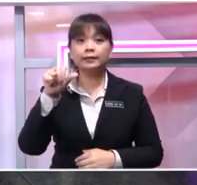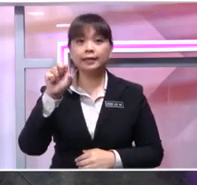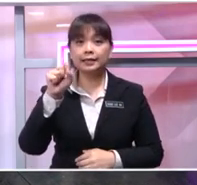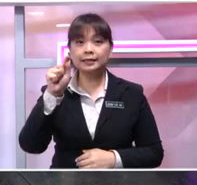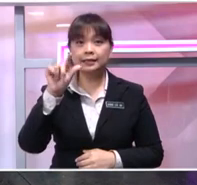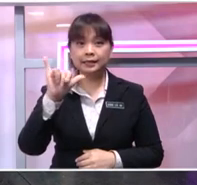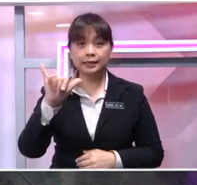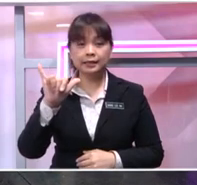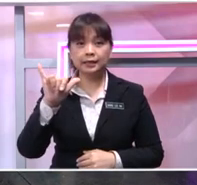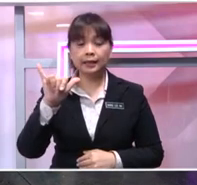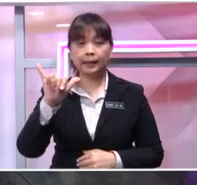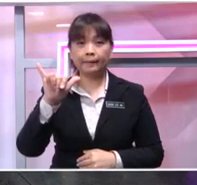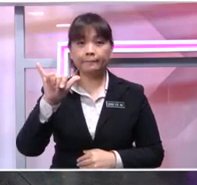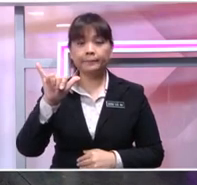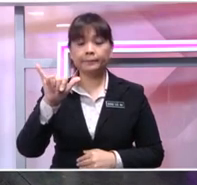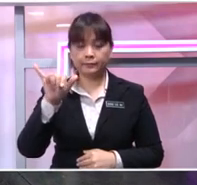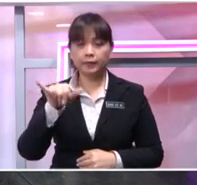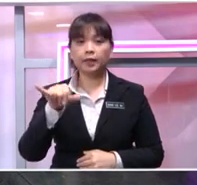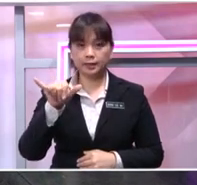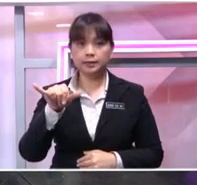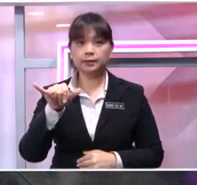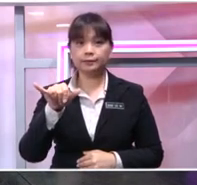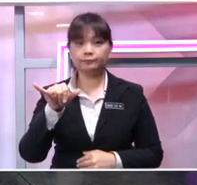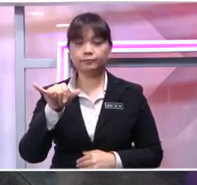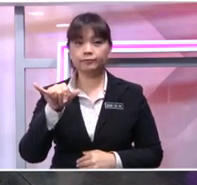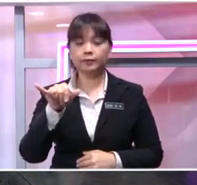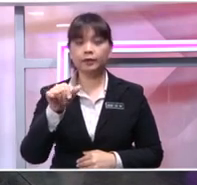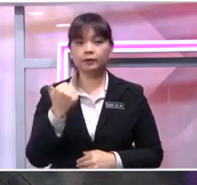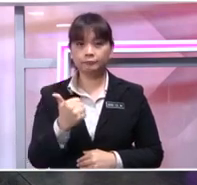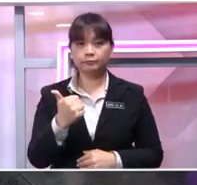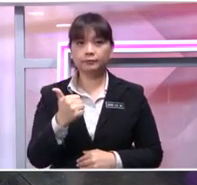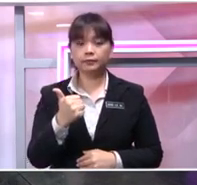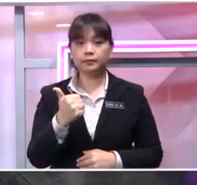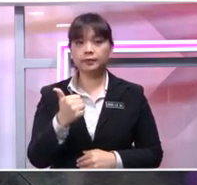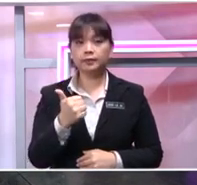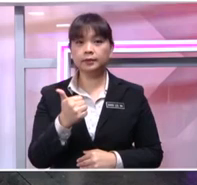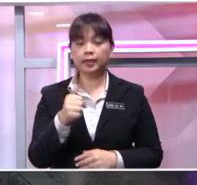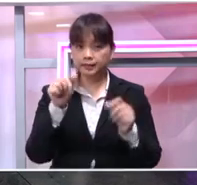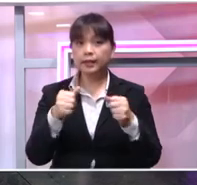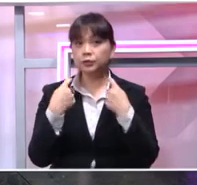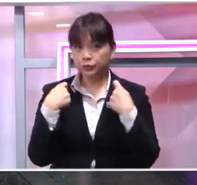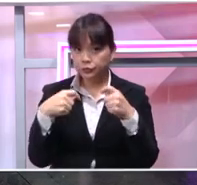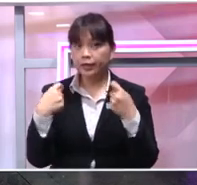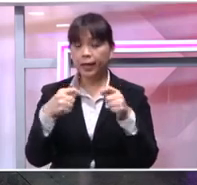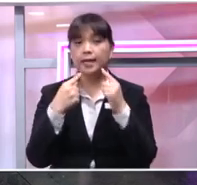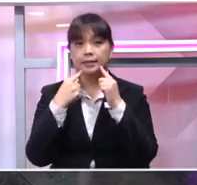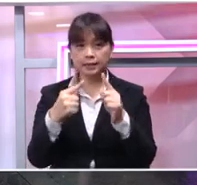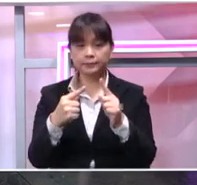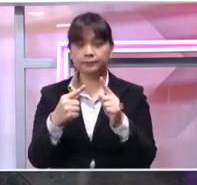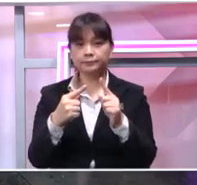Nasty. For the word nasty? Yes, you are. Right. Okay, Hakimi. Okay, good. You answer. And then we'll check next.